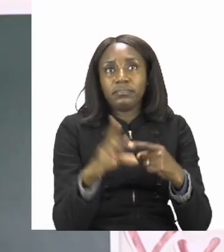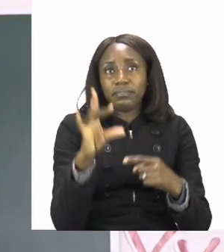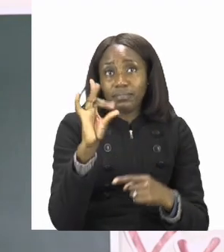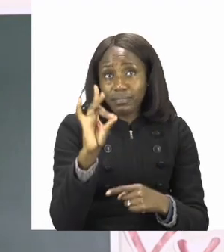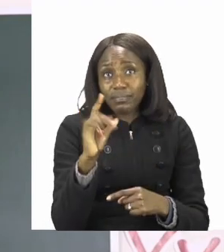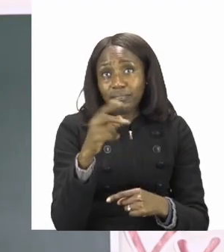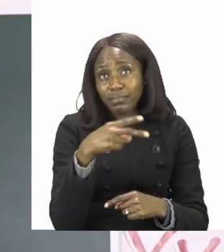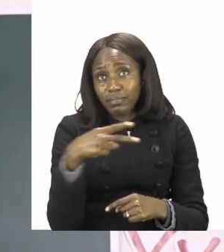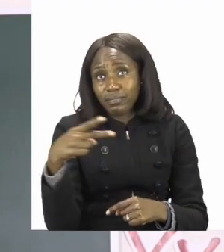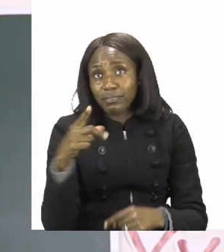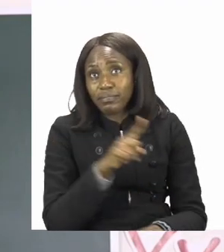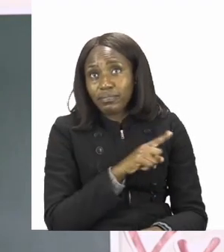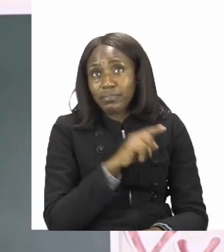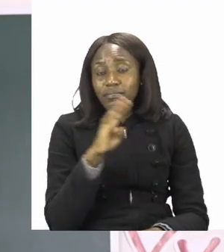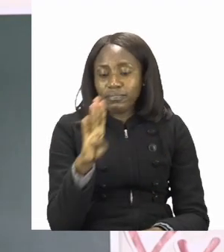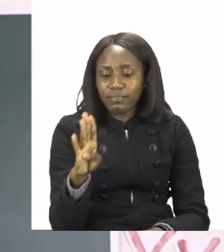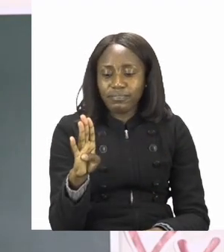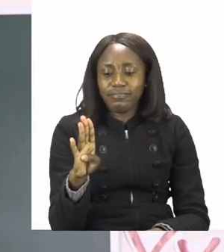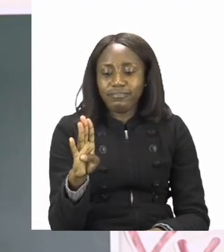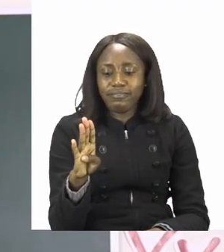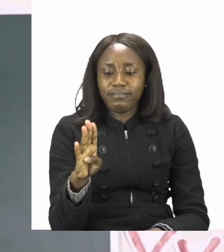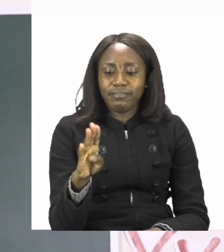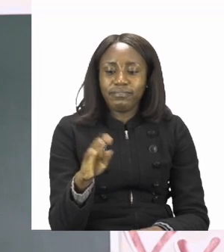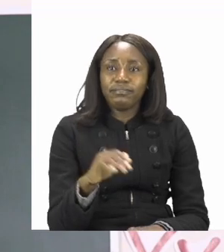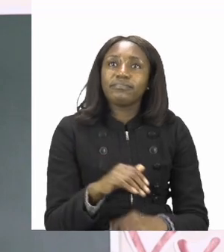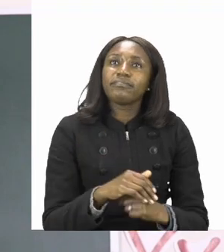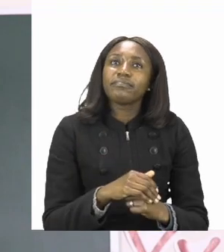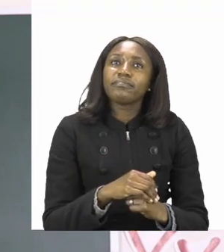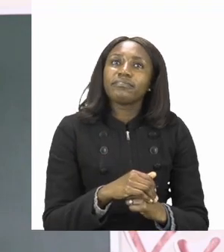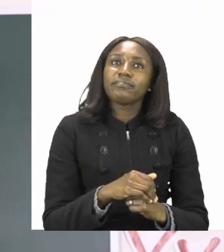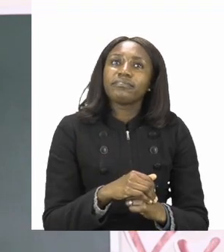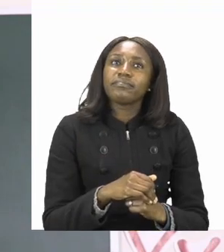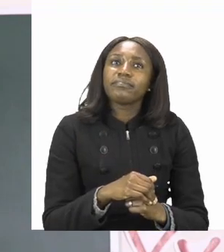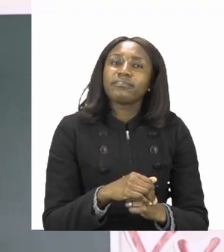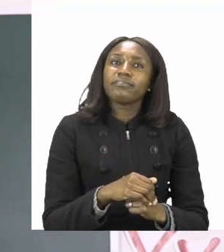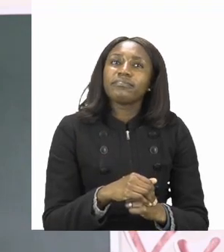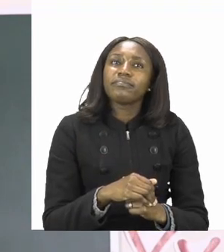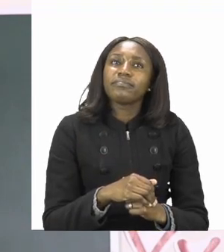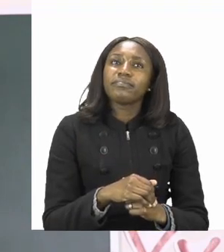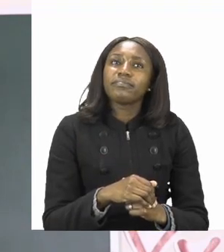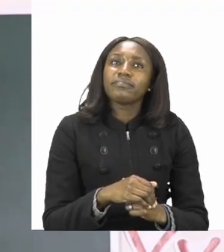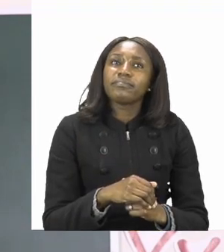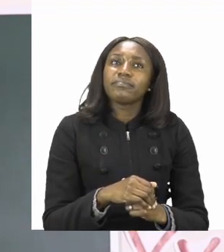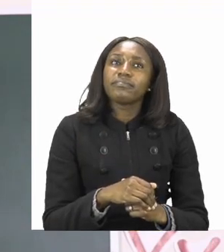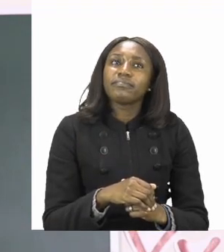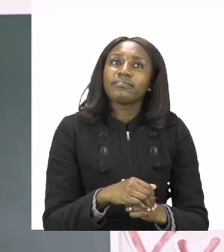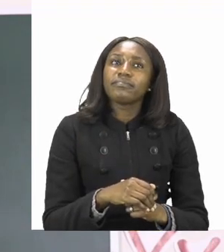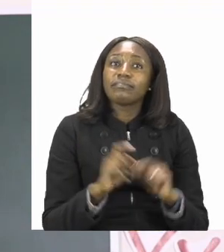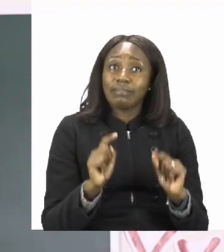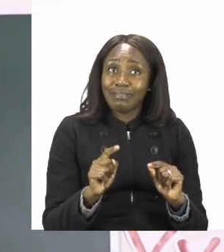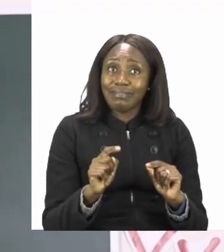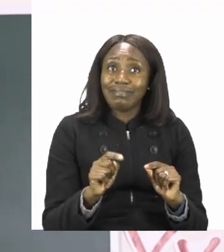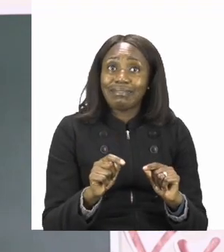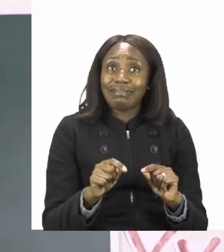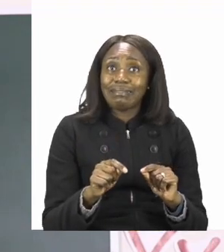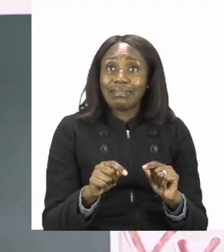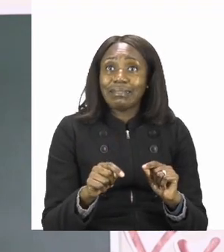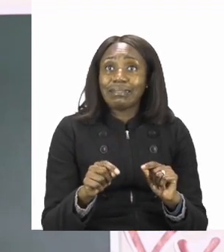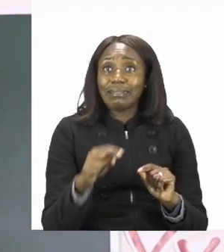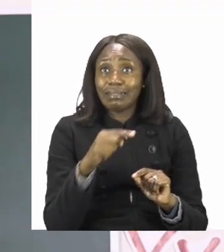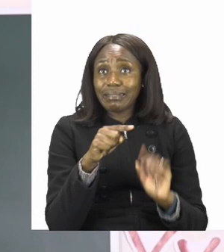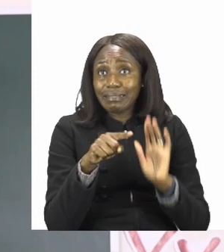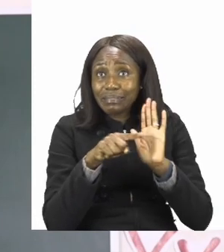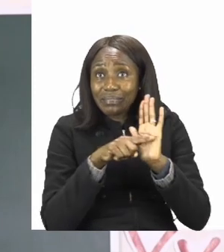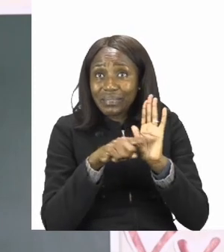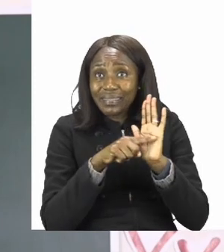8 will give us 14. Now this method changes when we are